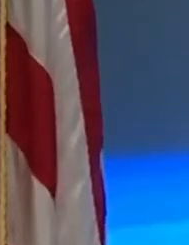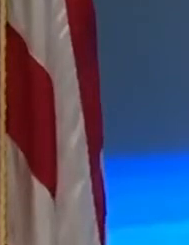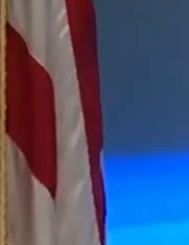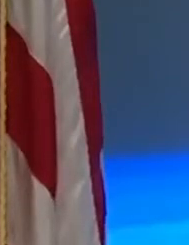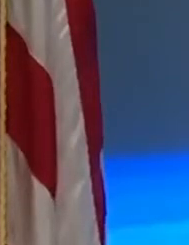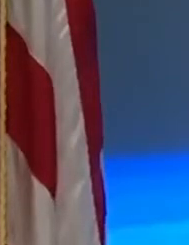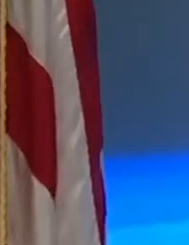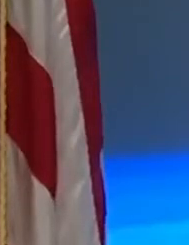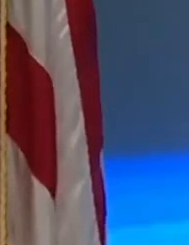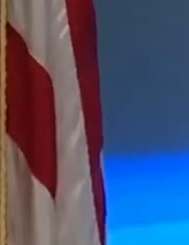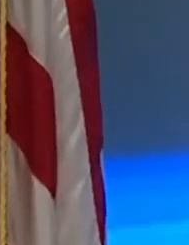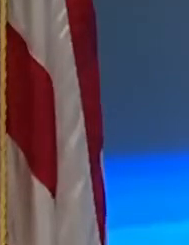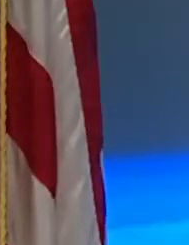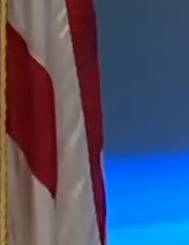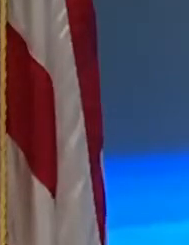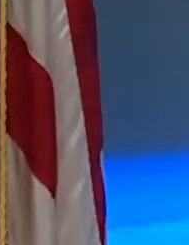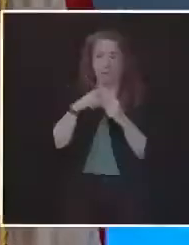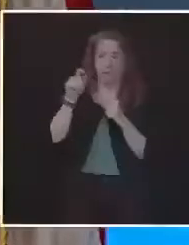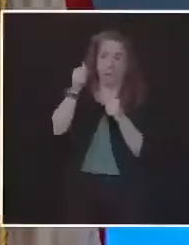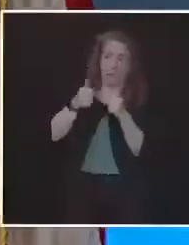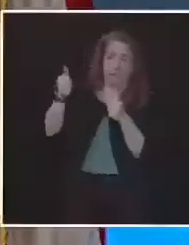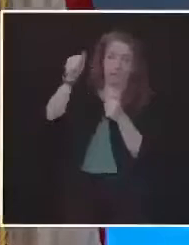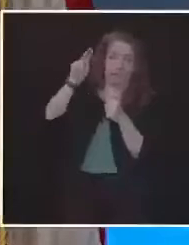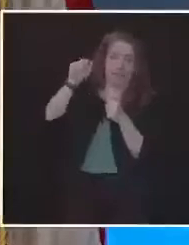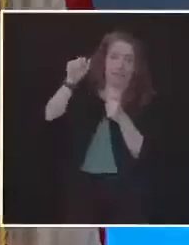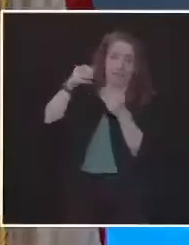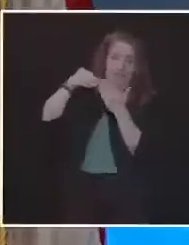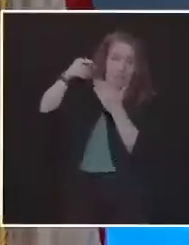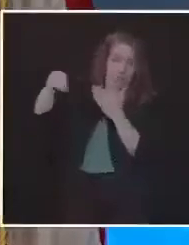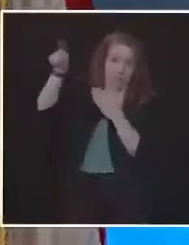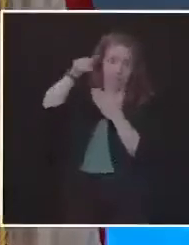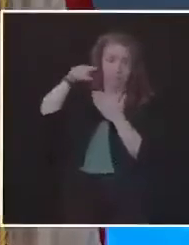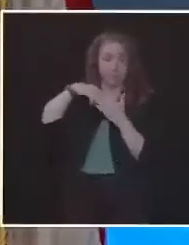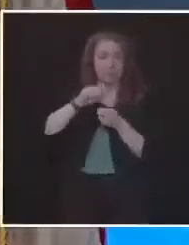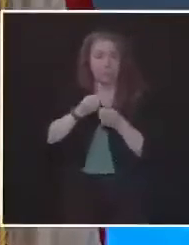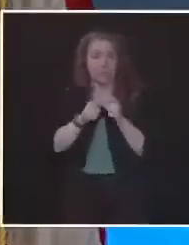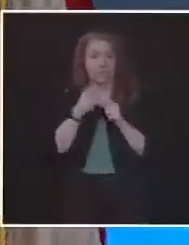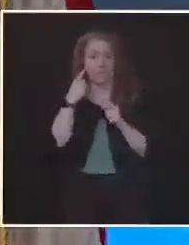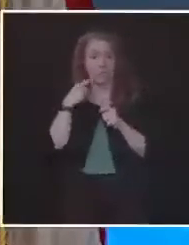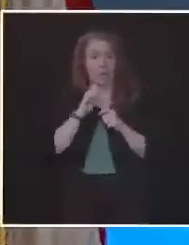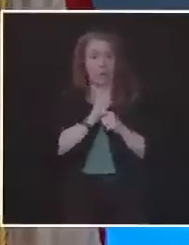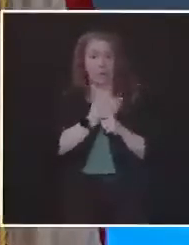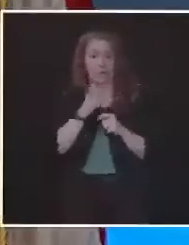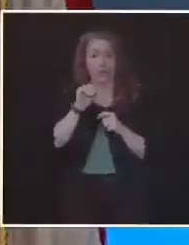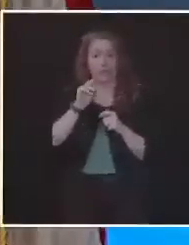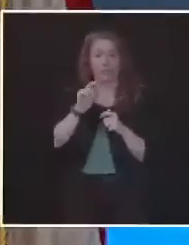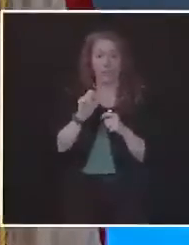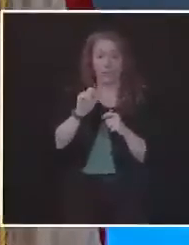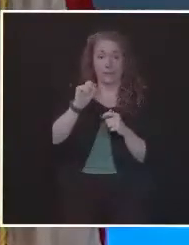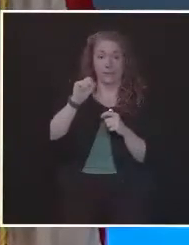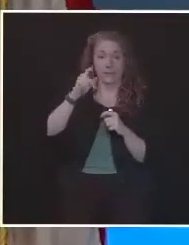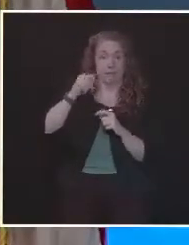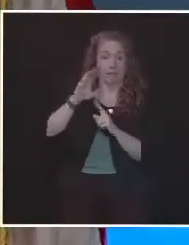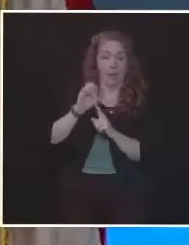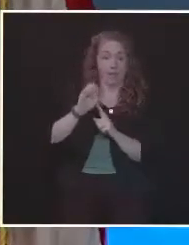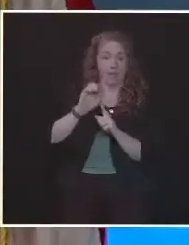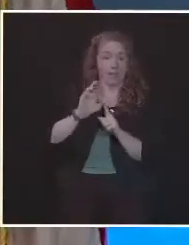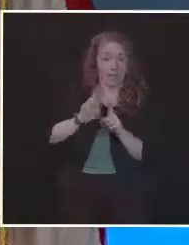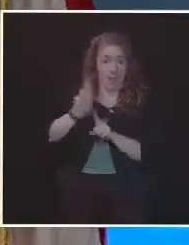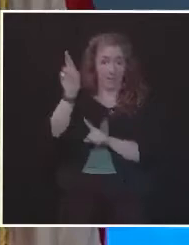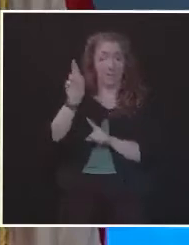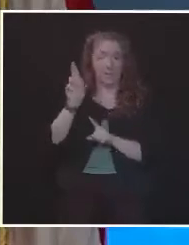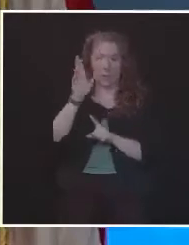this morning. The changes announced this morning for NASA's human spaceflight programs will set the agency up for the next 20